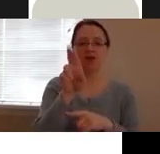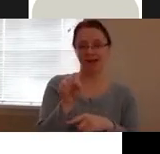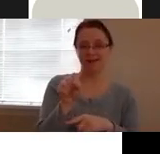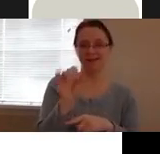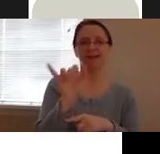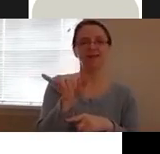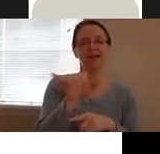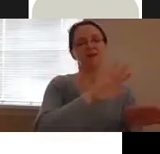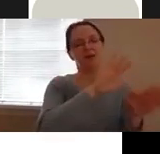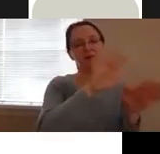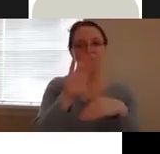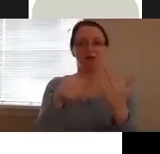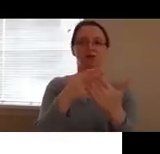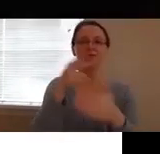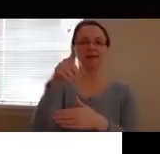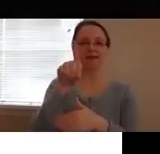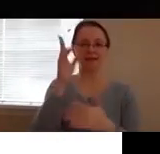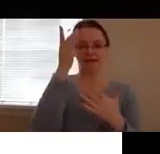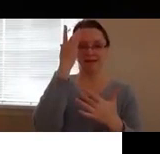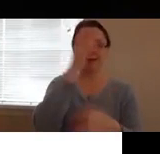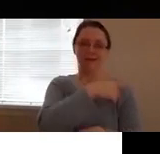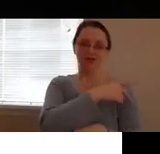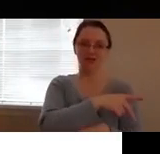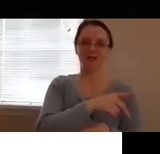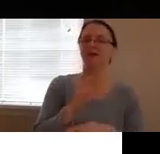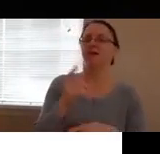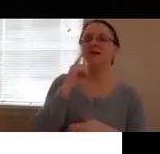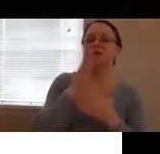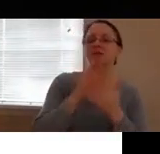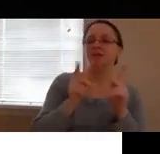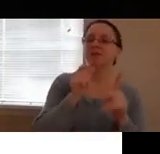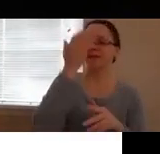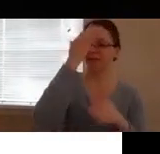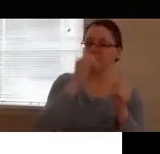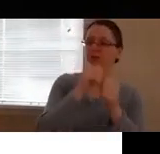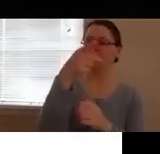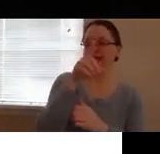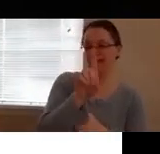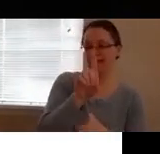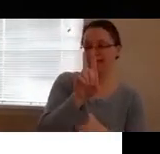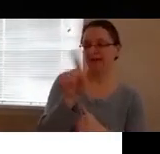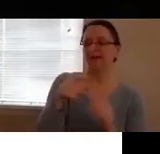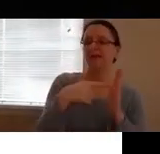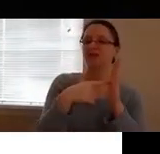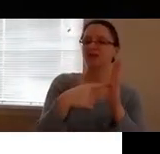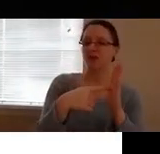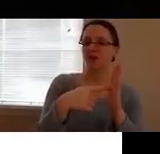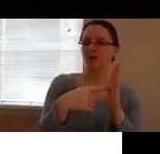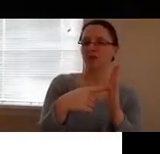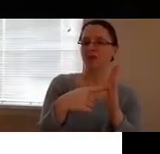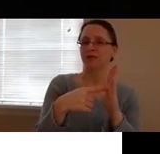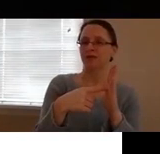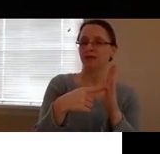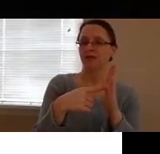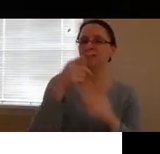course, for Parkinson's patients. And just for some of our listeners aren't familiar with Parkinson's disease, so this is showing that on the Unified Parkinson's